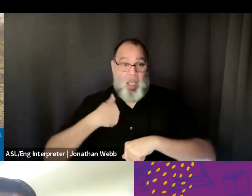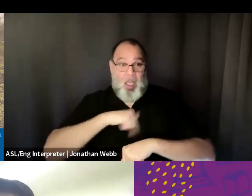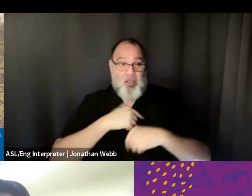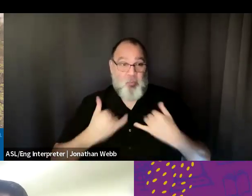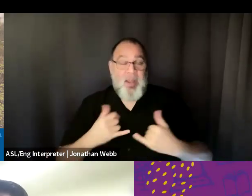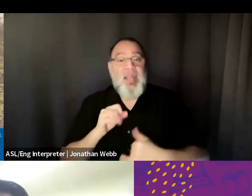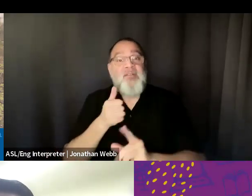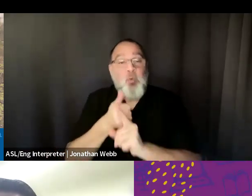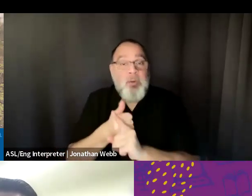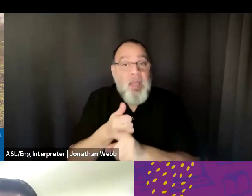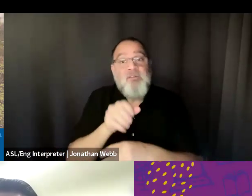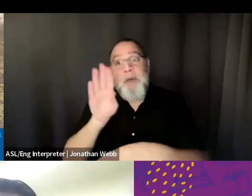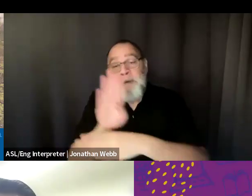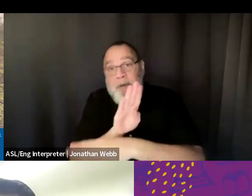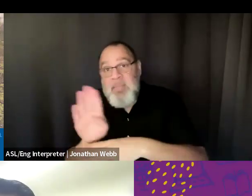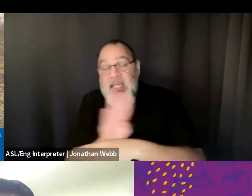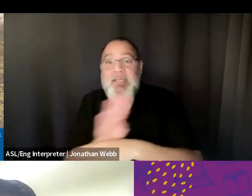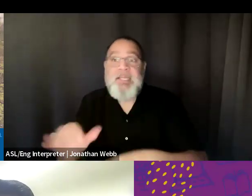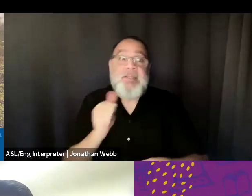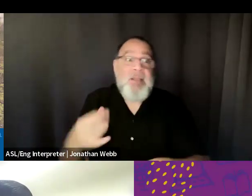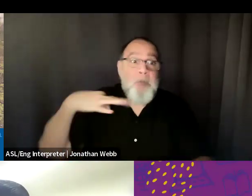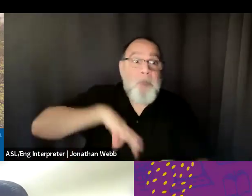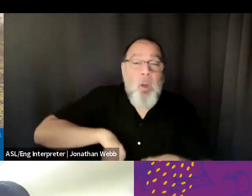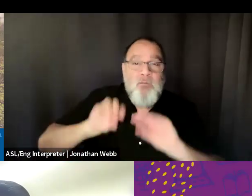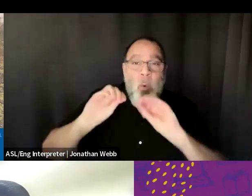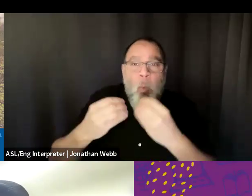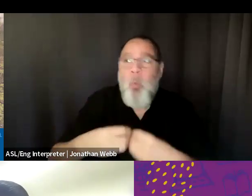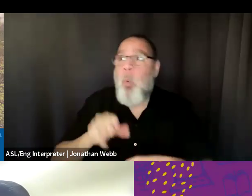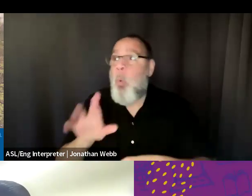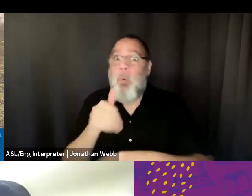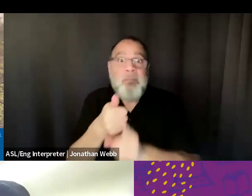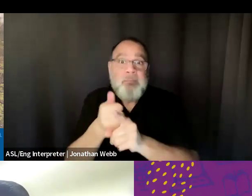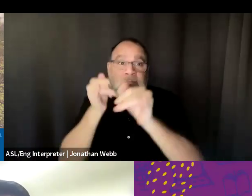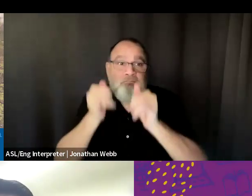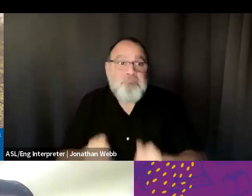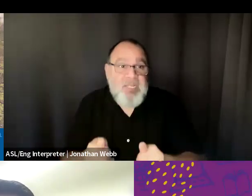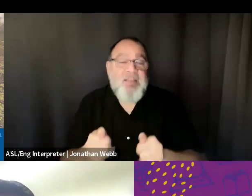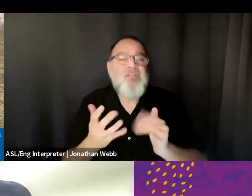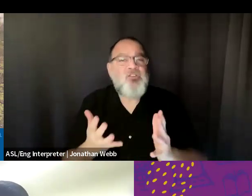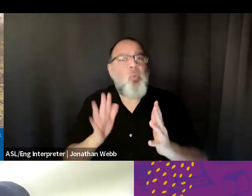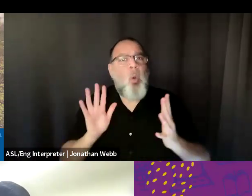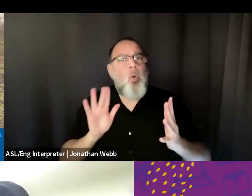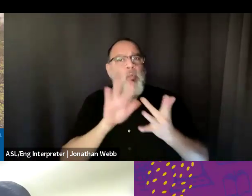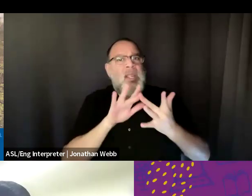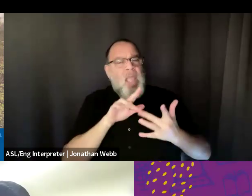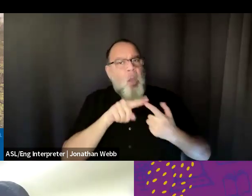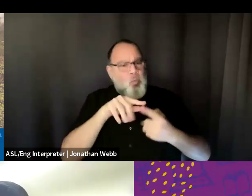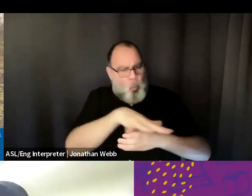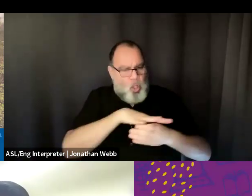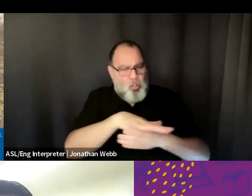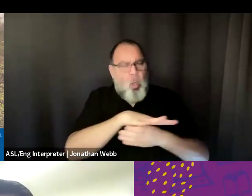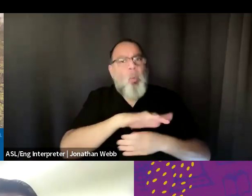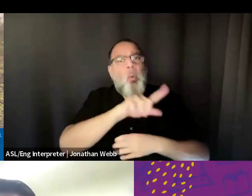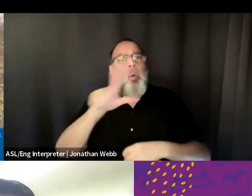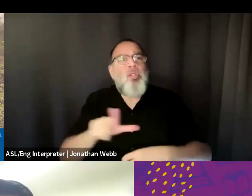a business, just an individual, reach out if possible to your local library system